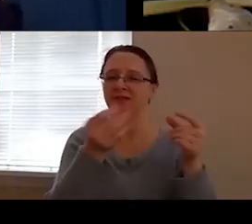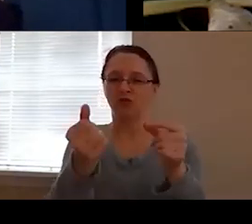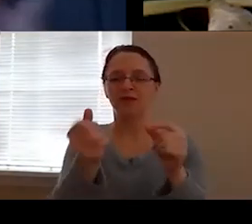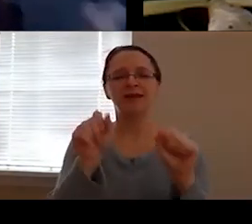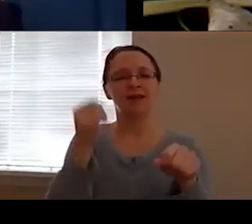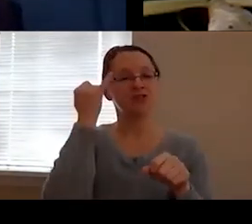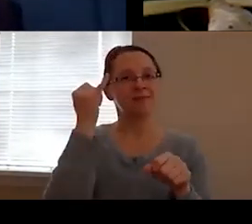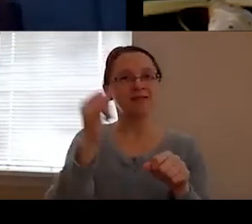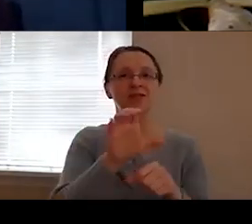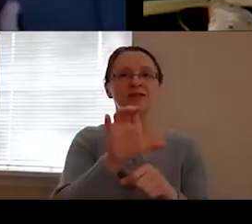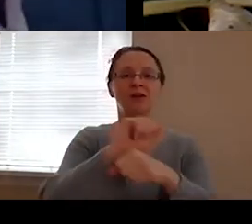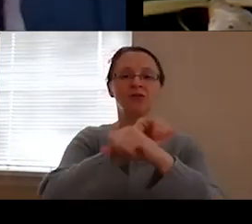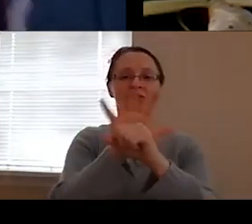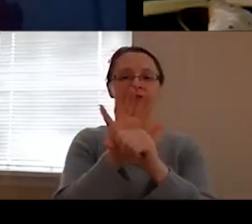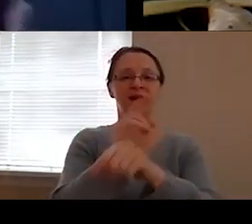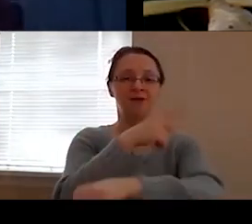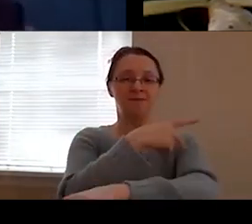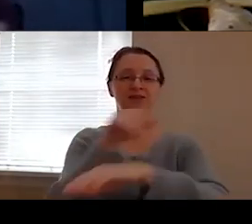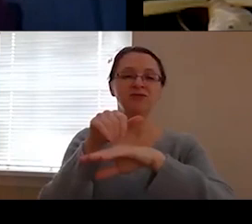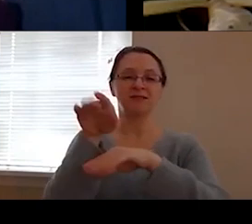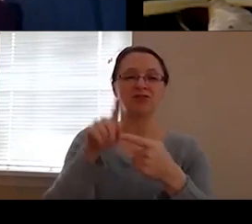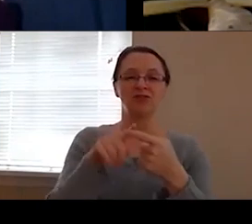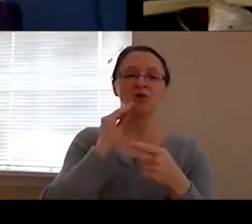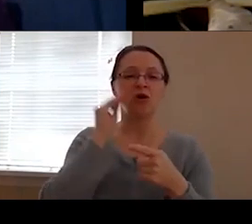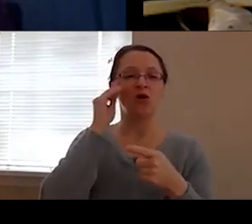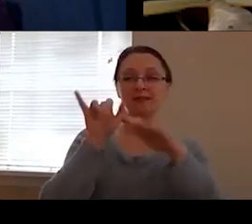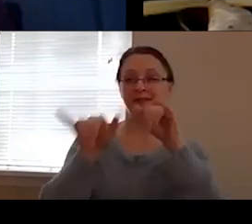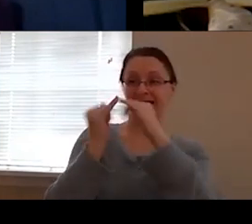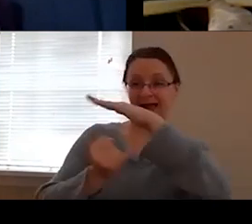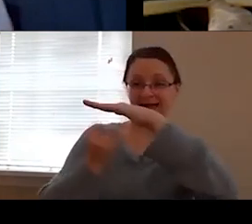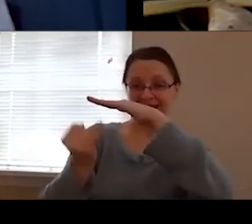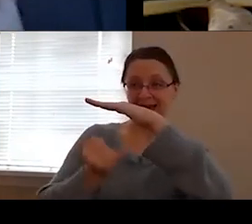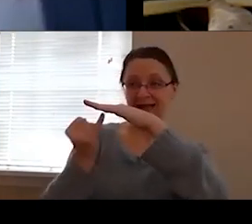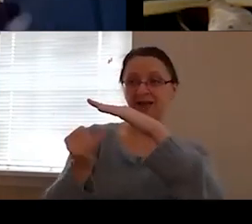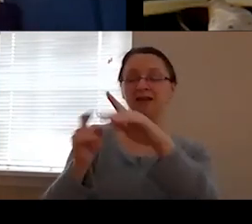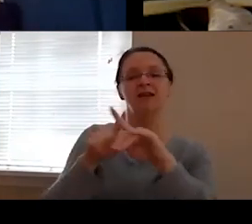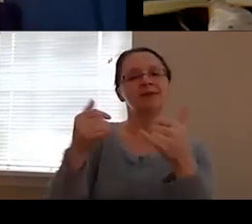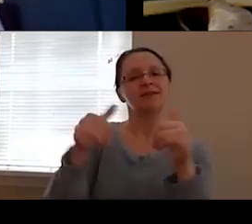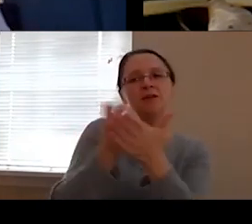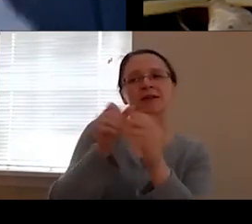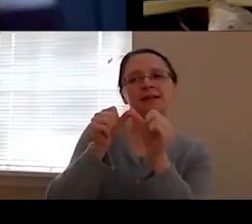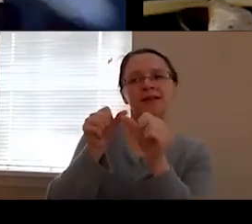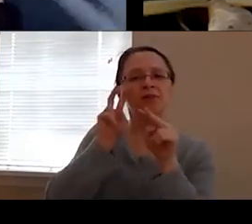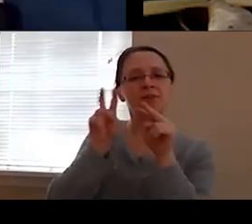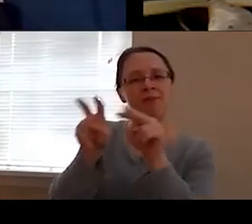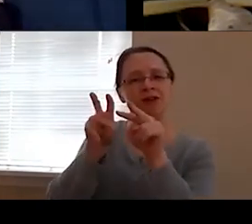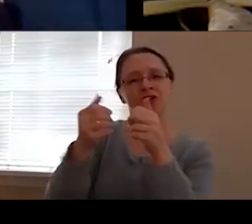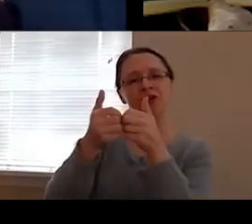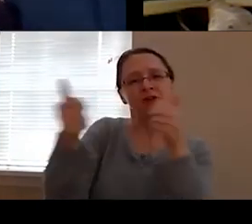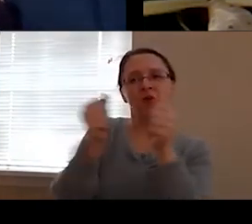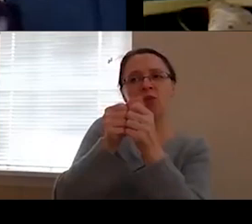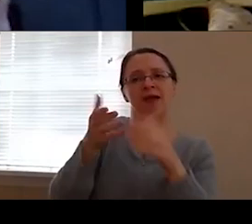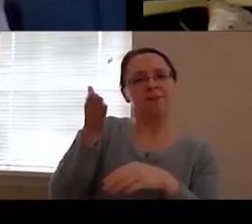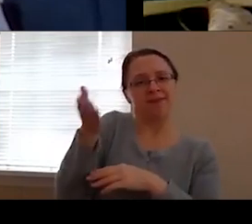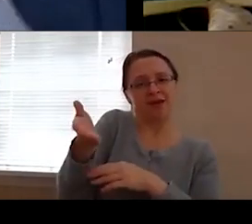those coronavirus patients to their home for home isolation, but at the same time be able to continuously monitor their breathing,